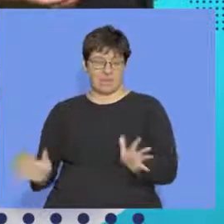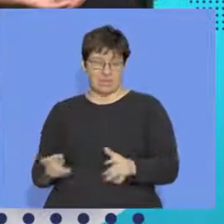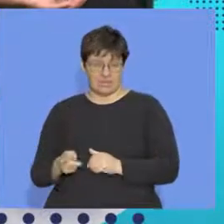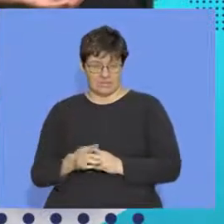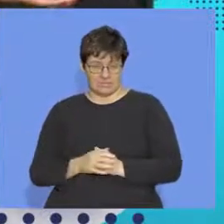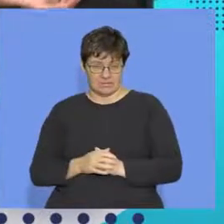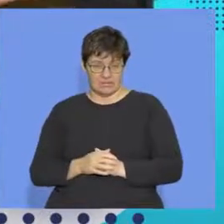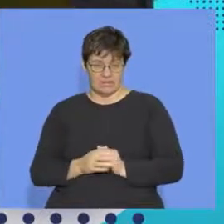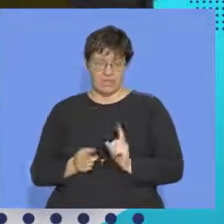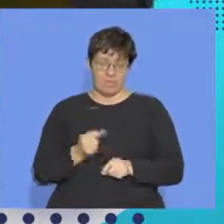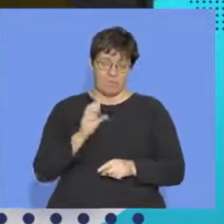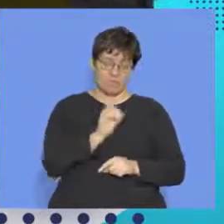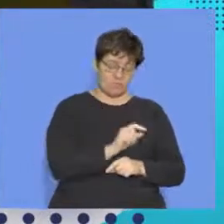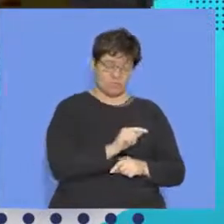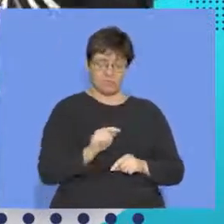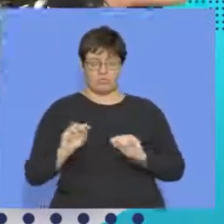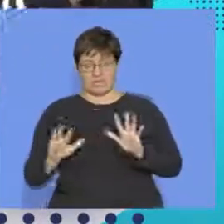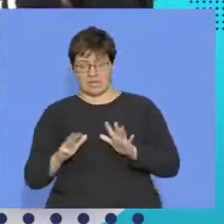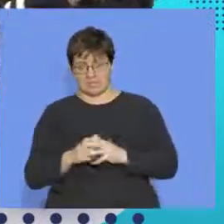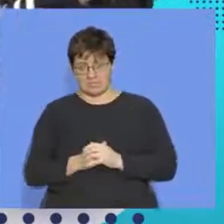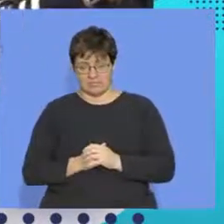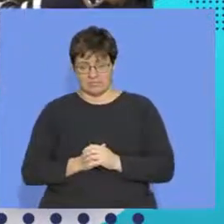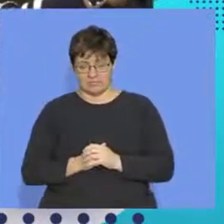numbers. From where? From 0 to 9.